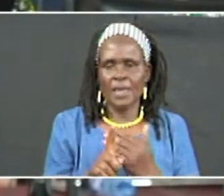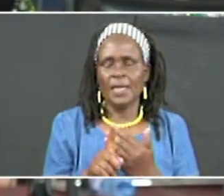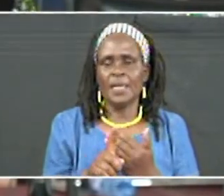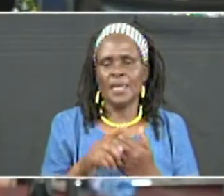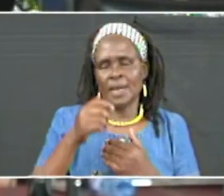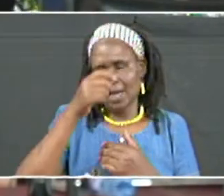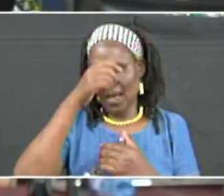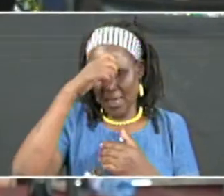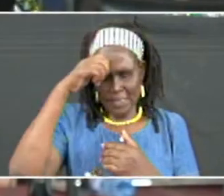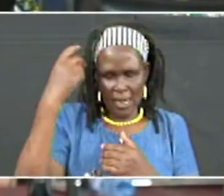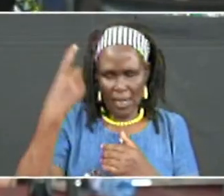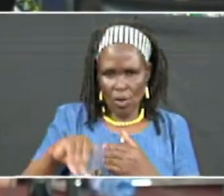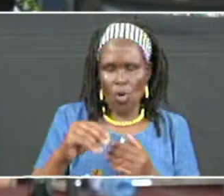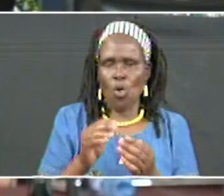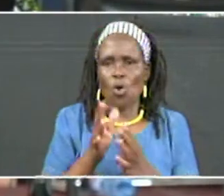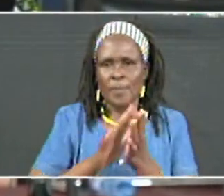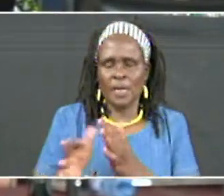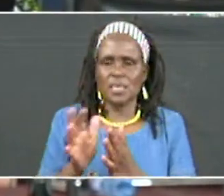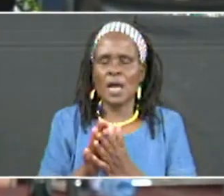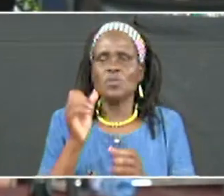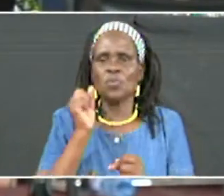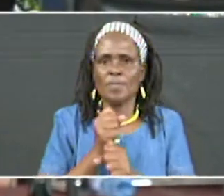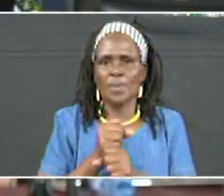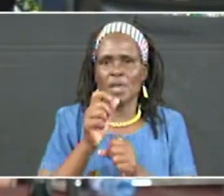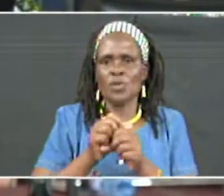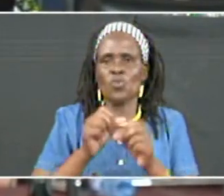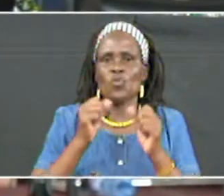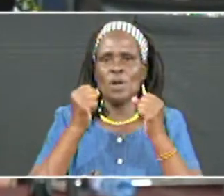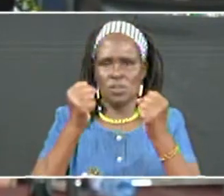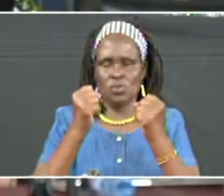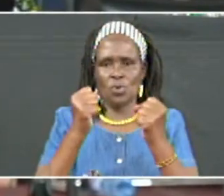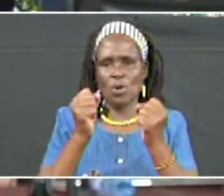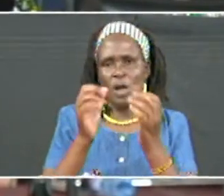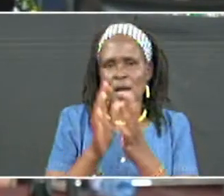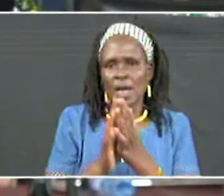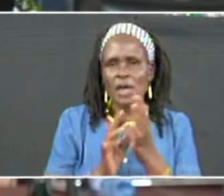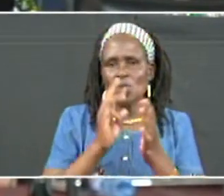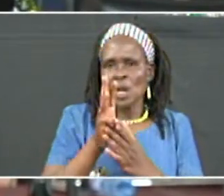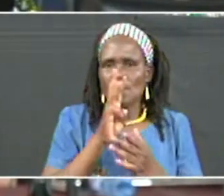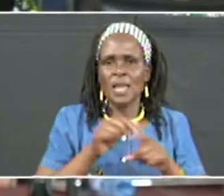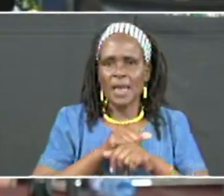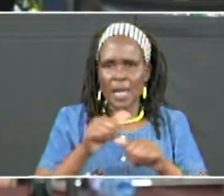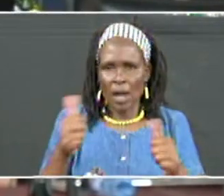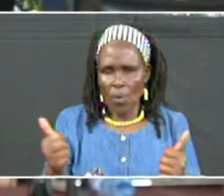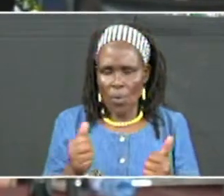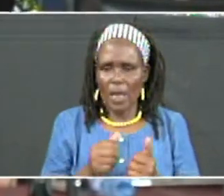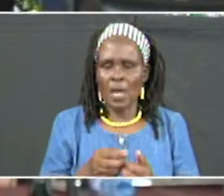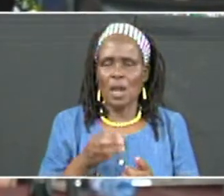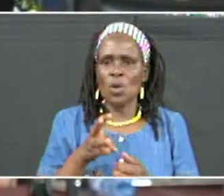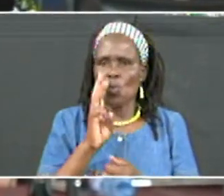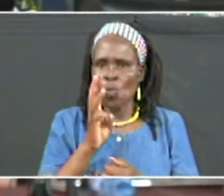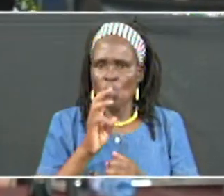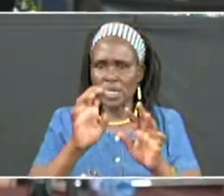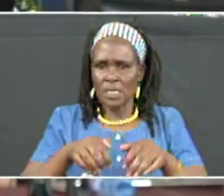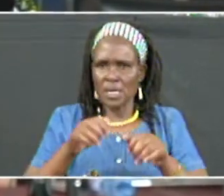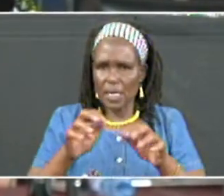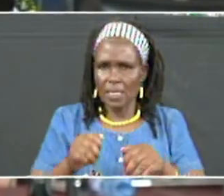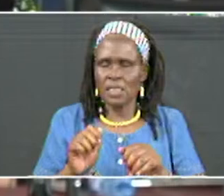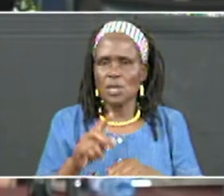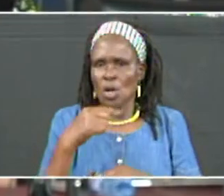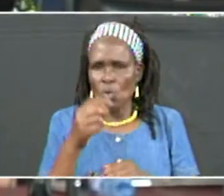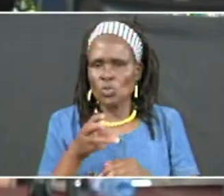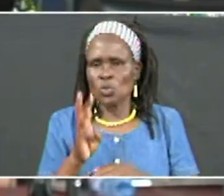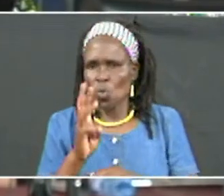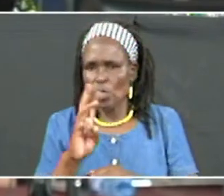land and will strengthen your frame. You will be like a well-watered garden, like a spring whose waters